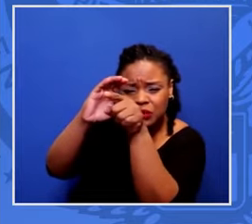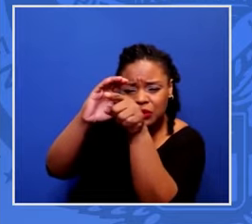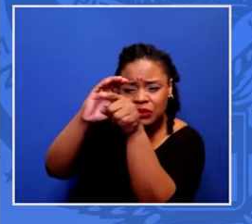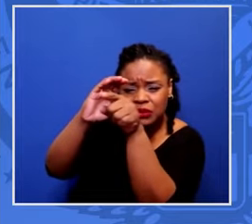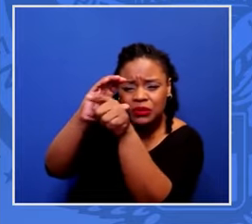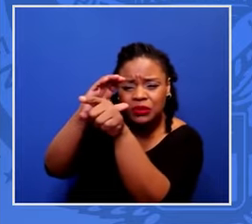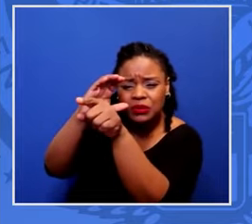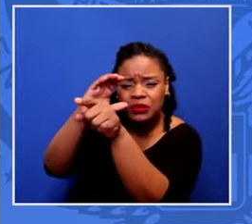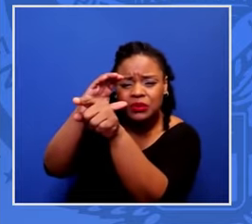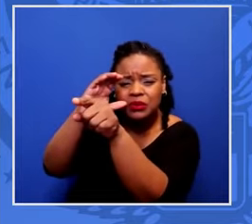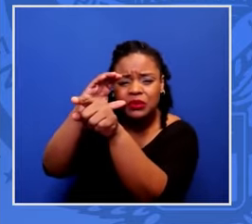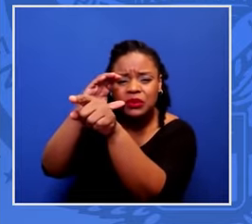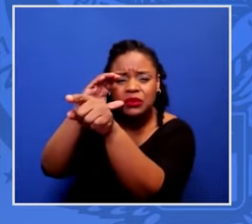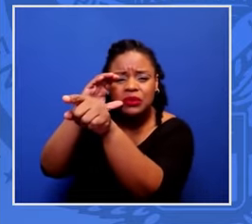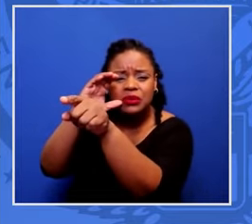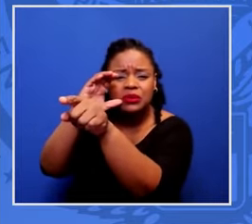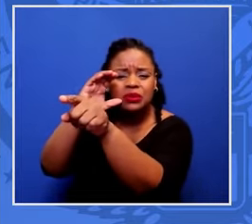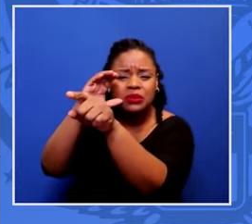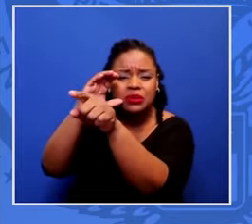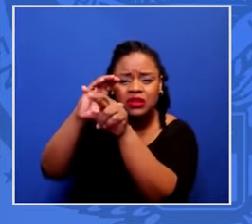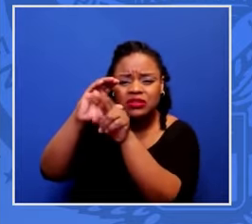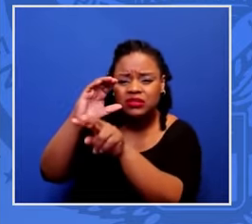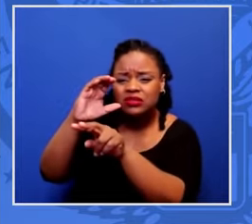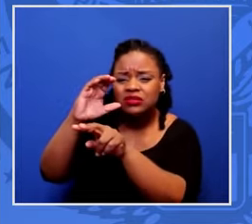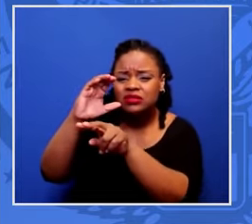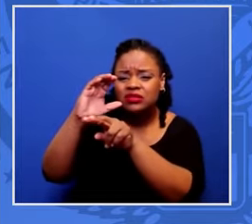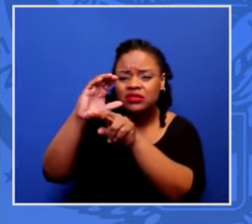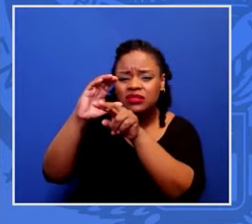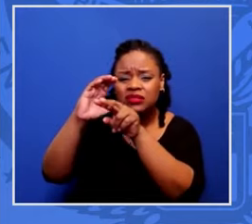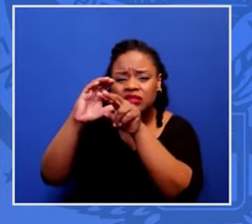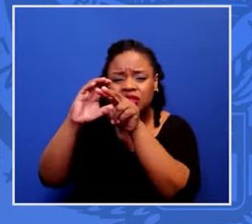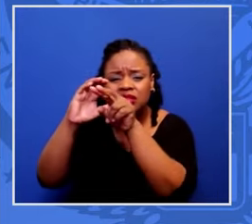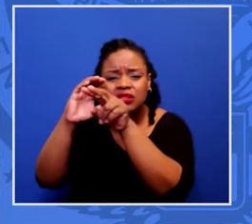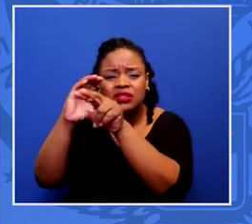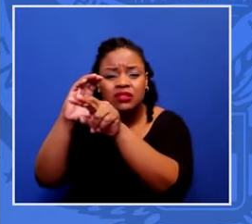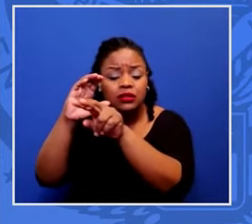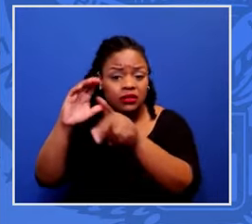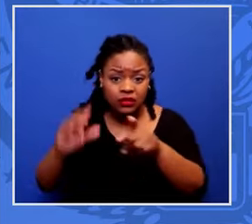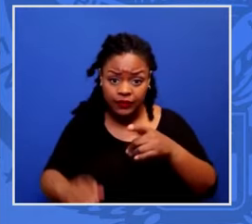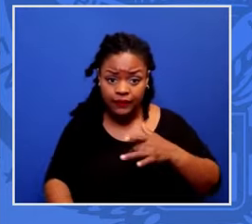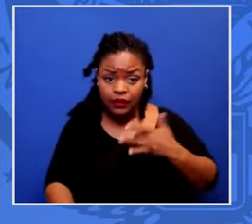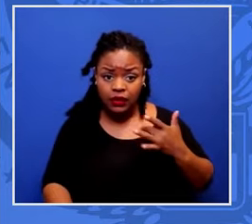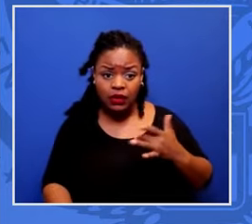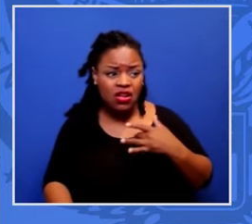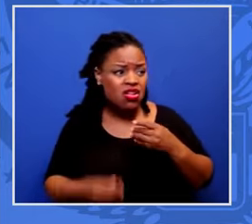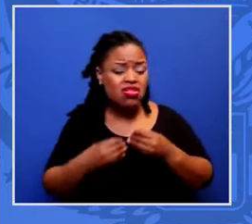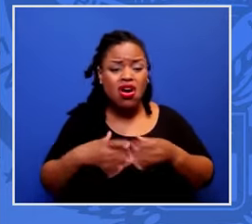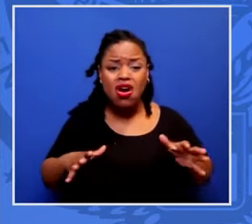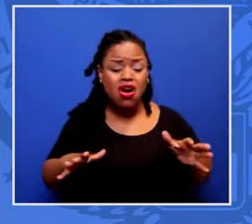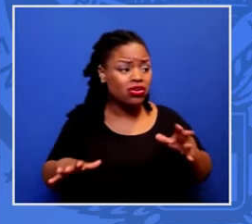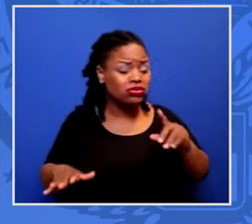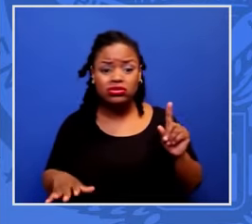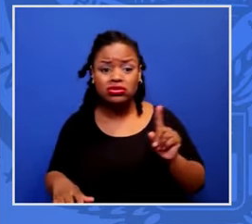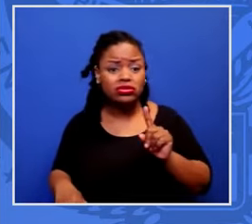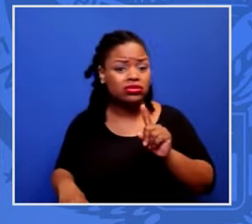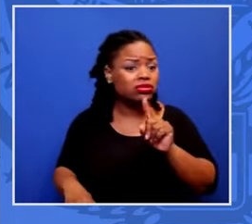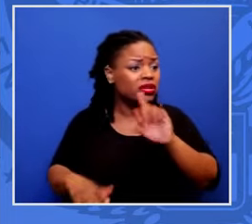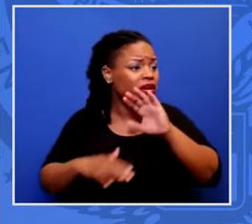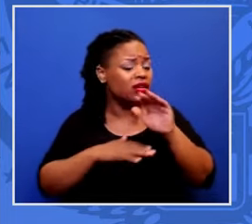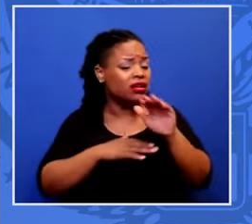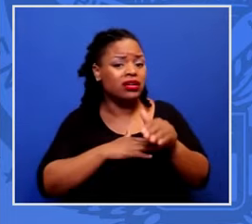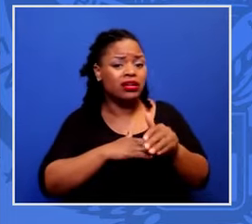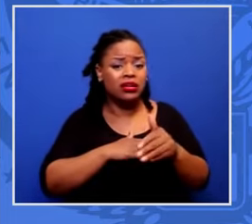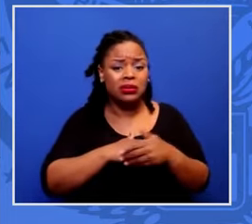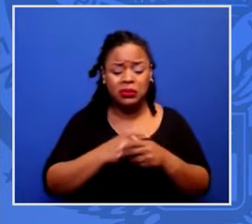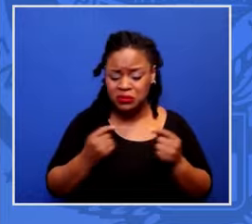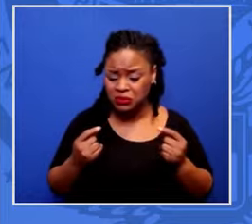road ahead. But if you're feeling lost in the night, it's okay to cry, just